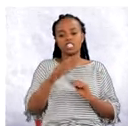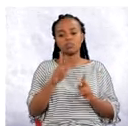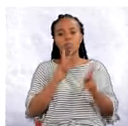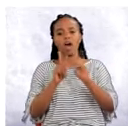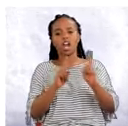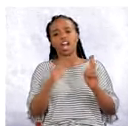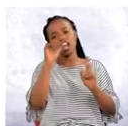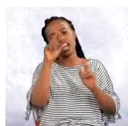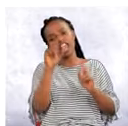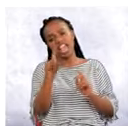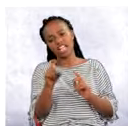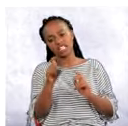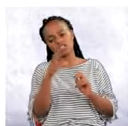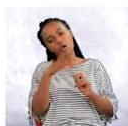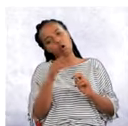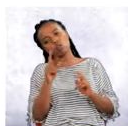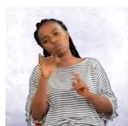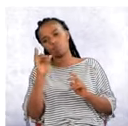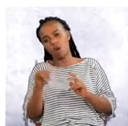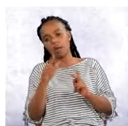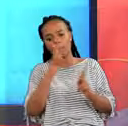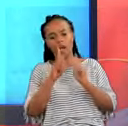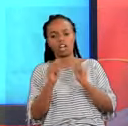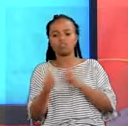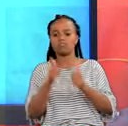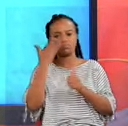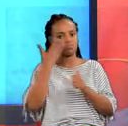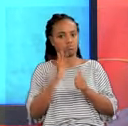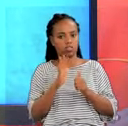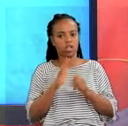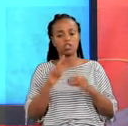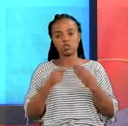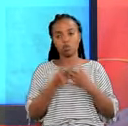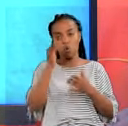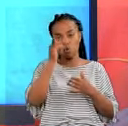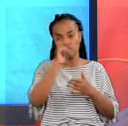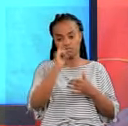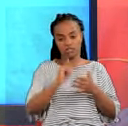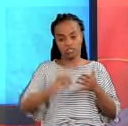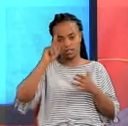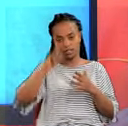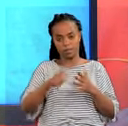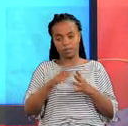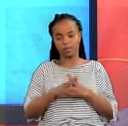x-axis, we have to sketch rough graph of this ellipse. So